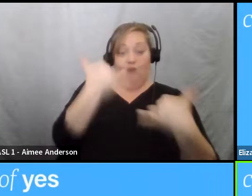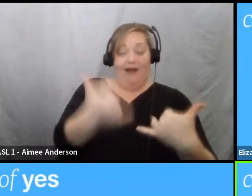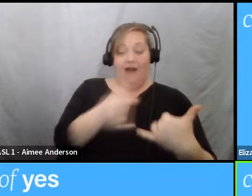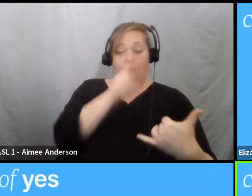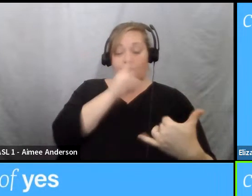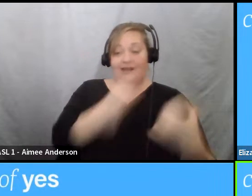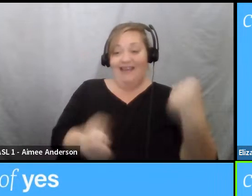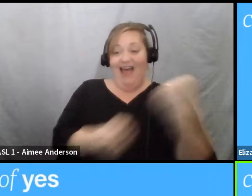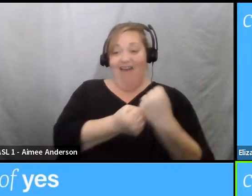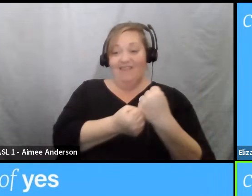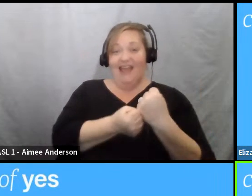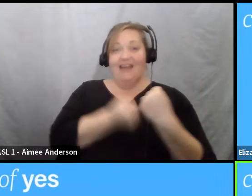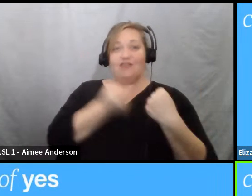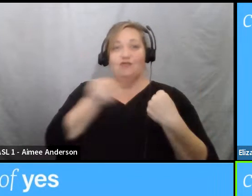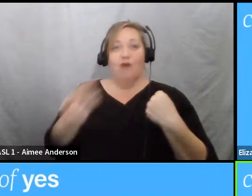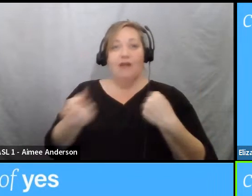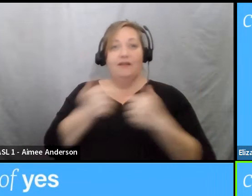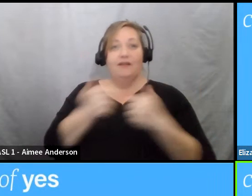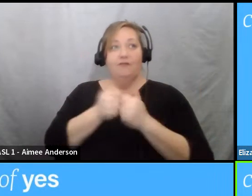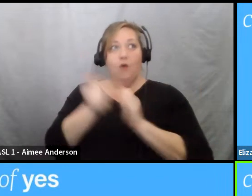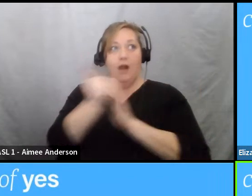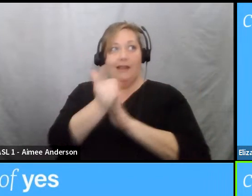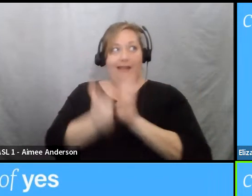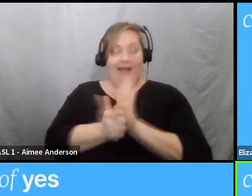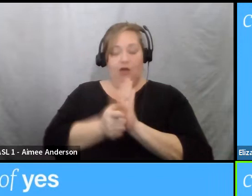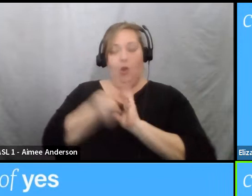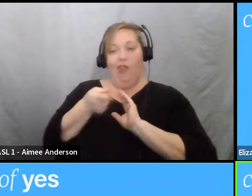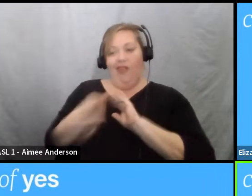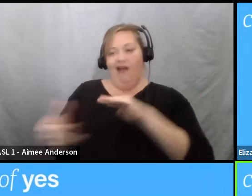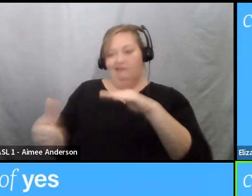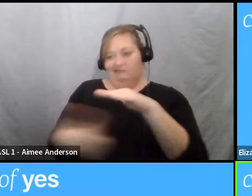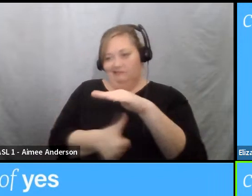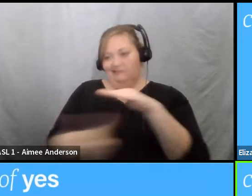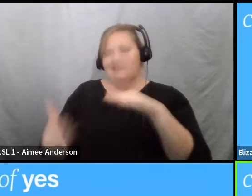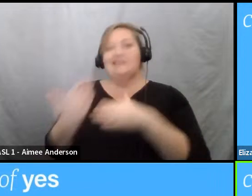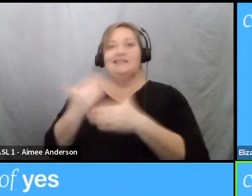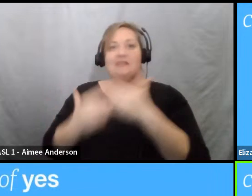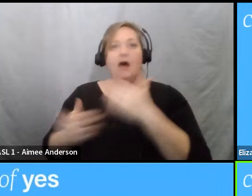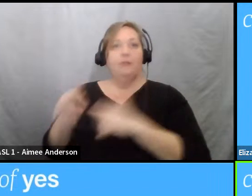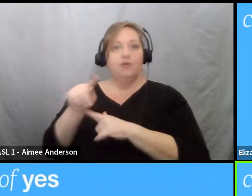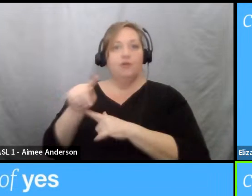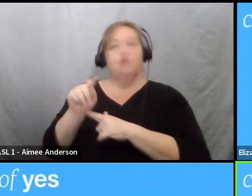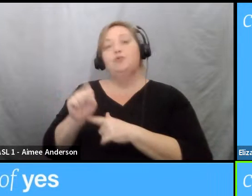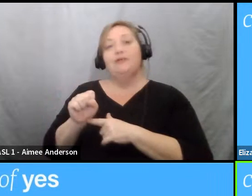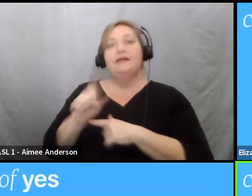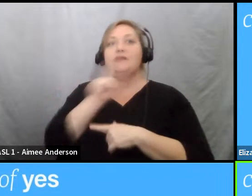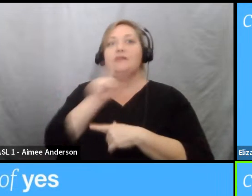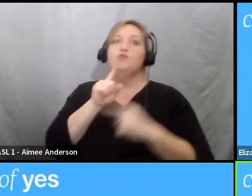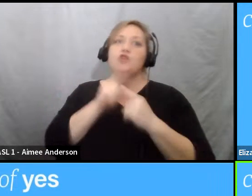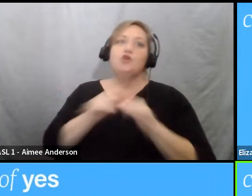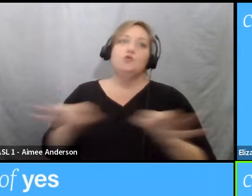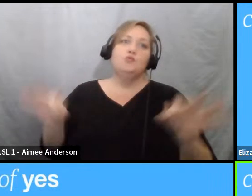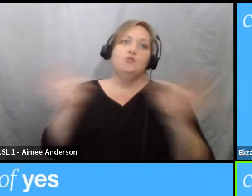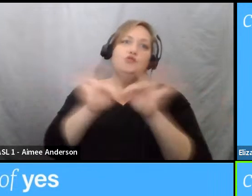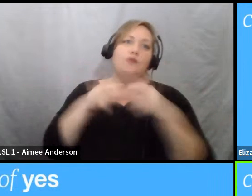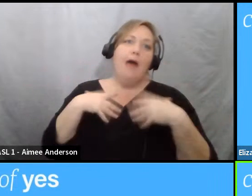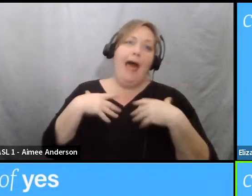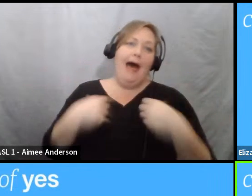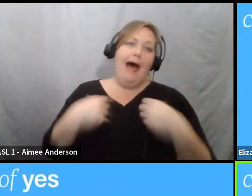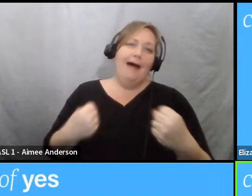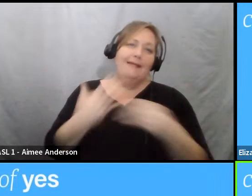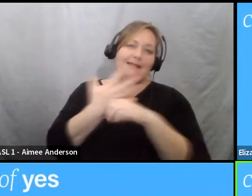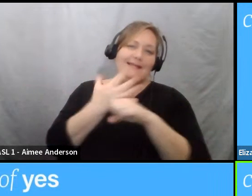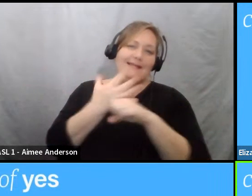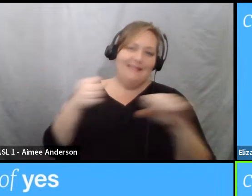enable legalization of existing, some existing basement units. It's a crucial health and safety issue to,